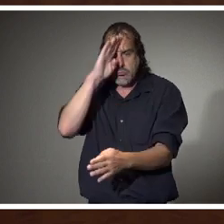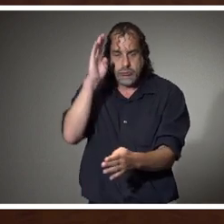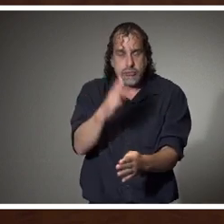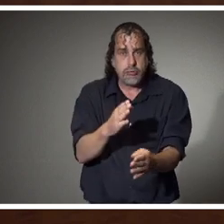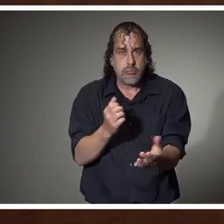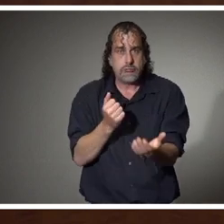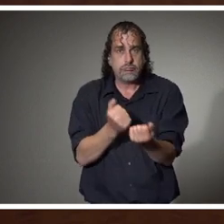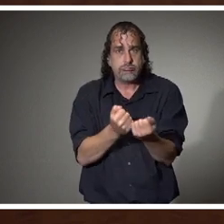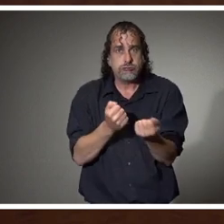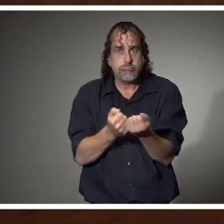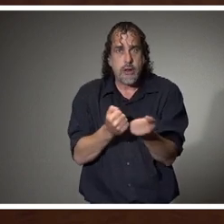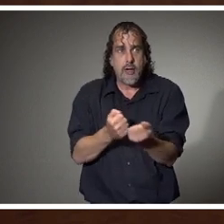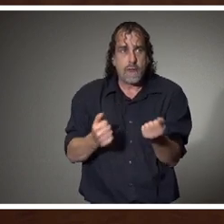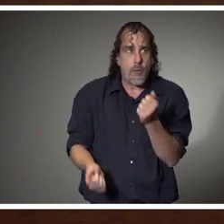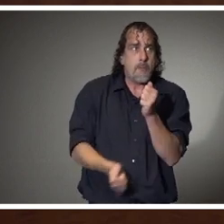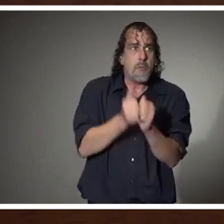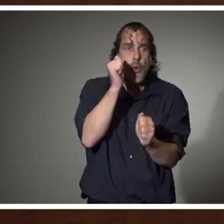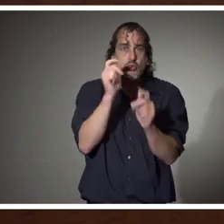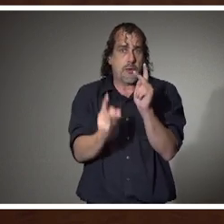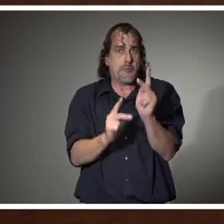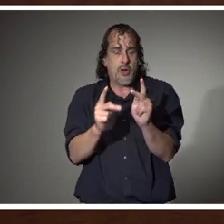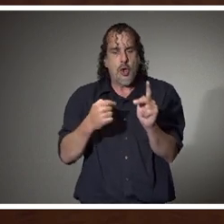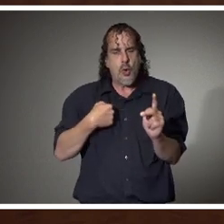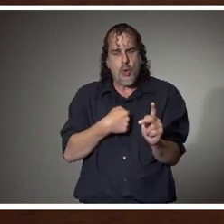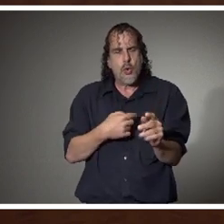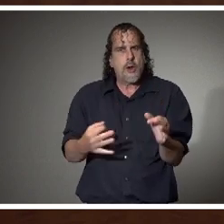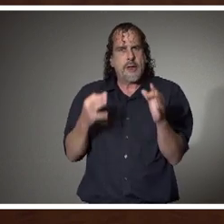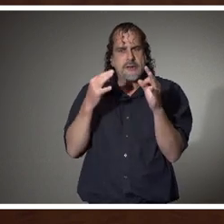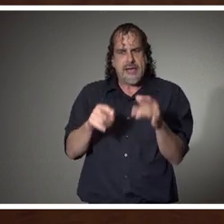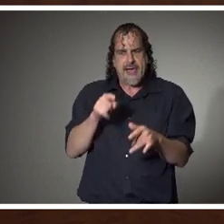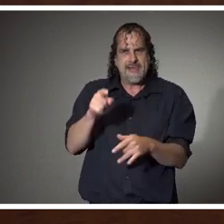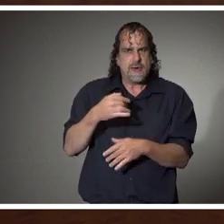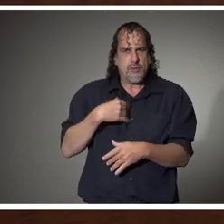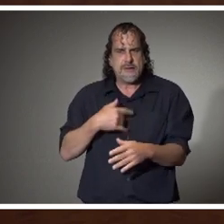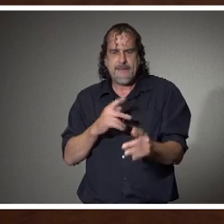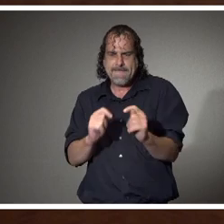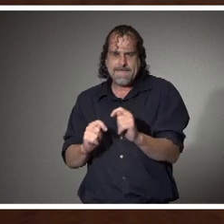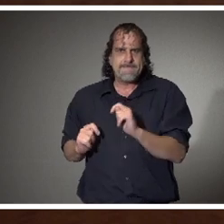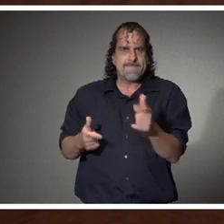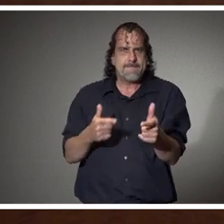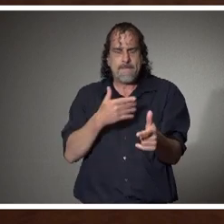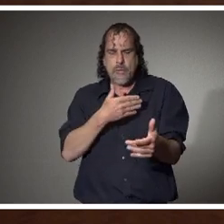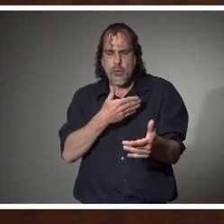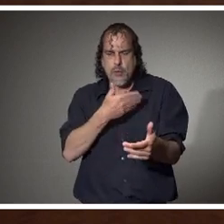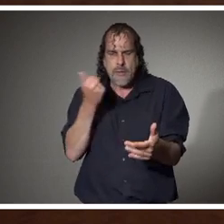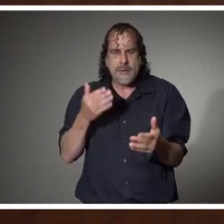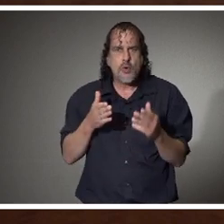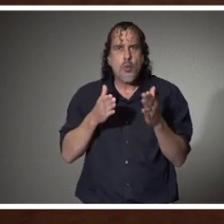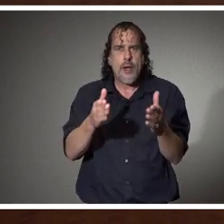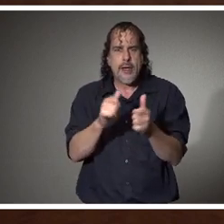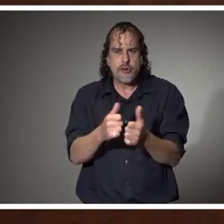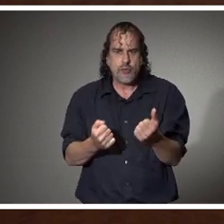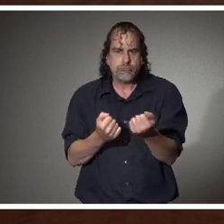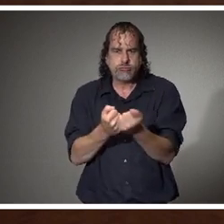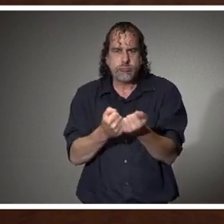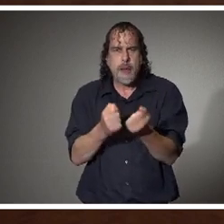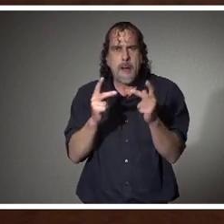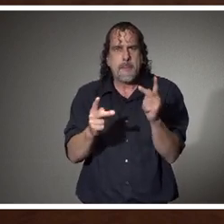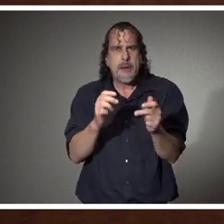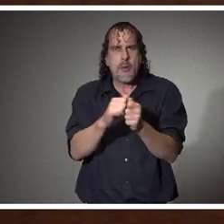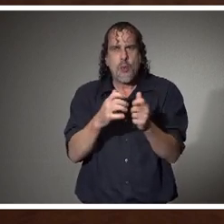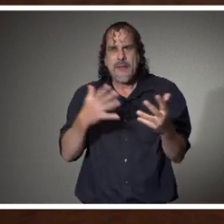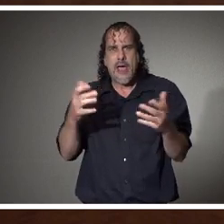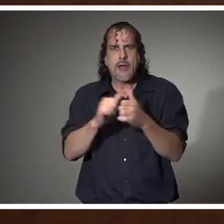most working Americans. We decided this was the fastest way to deliver relief to people with the least amount of